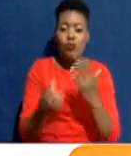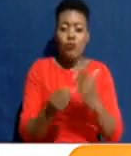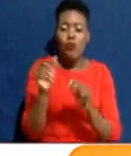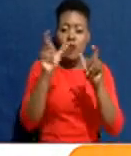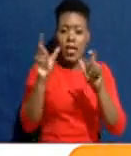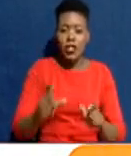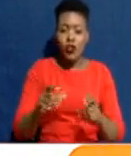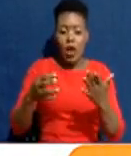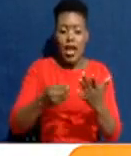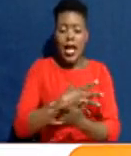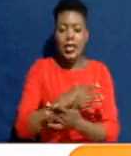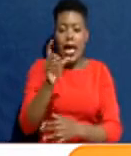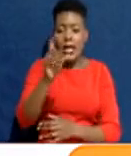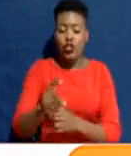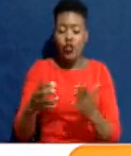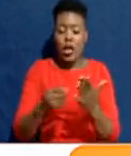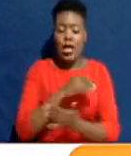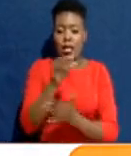regional cancer centers.